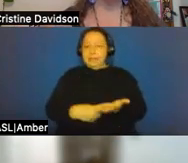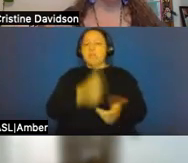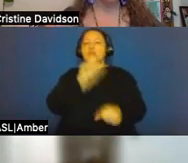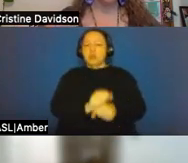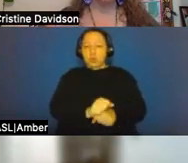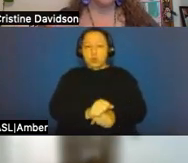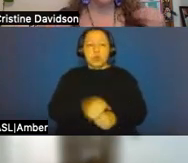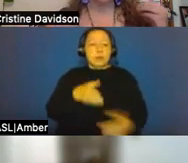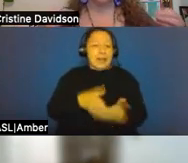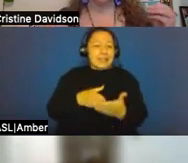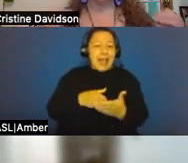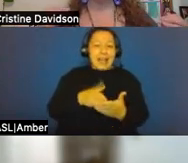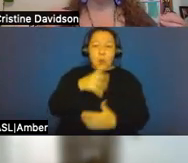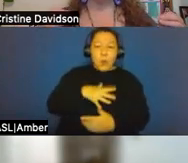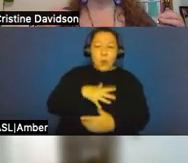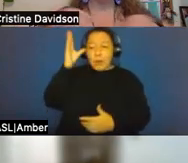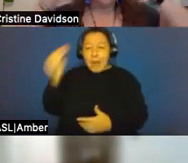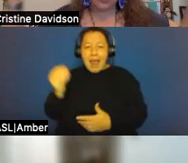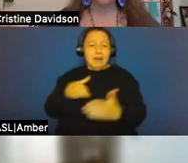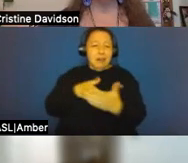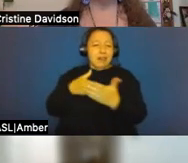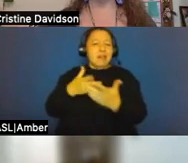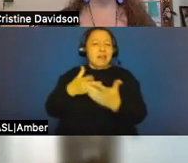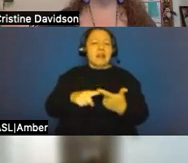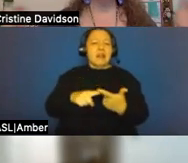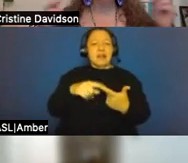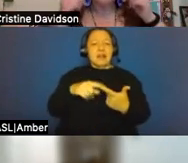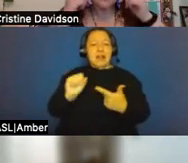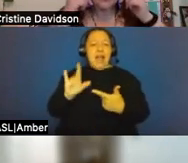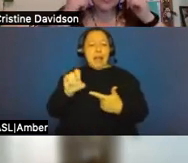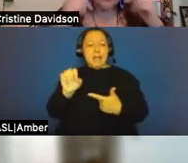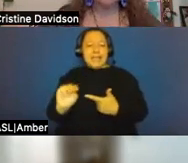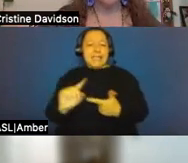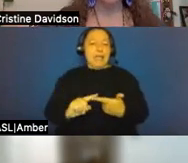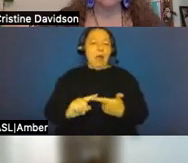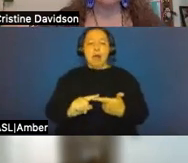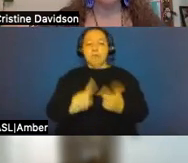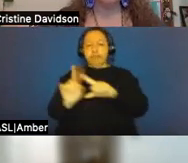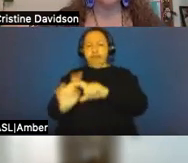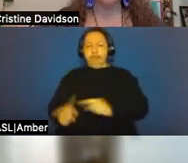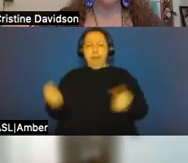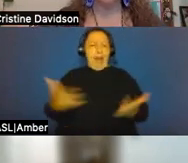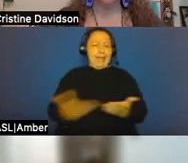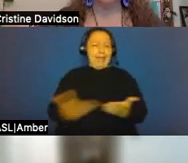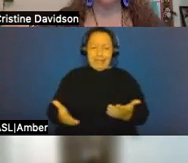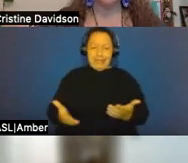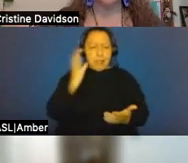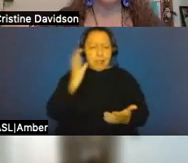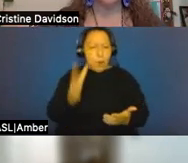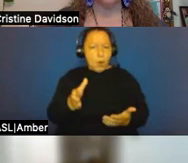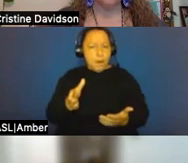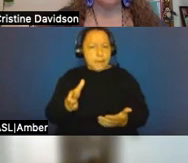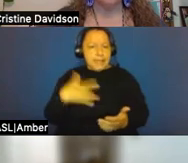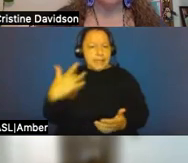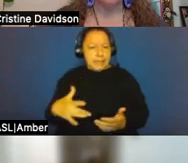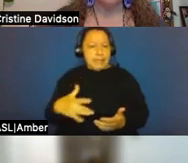ableism. So there's these places that are tender for us, but let's be open, okay? And we'll kind of talk a little bit more about this as